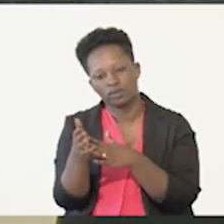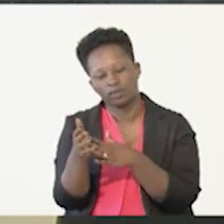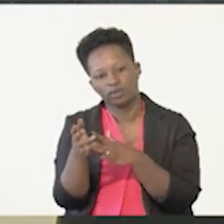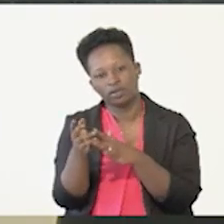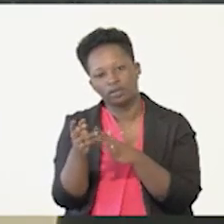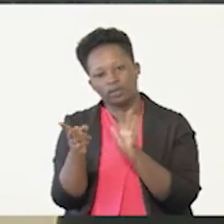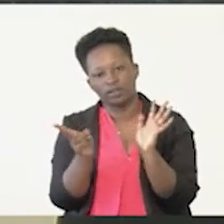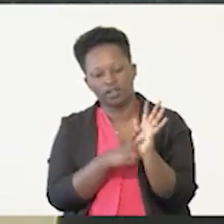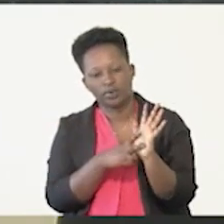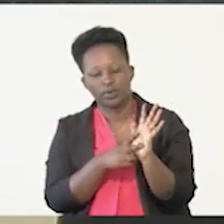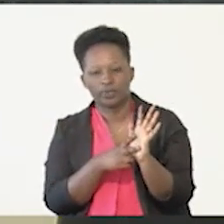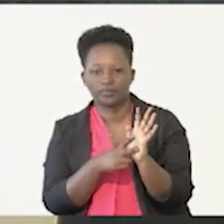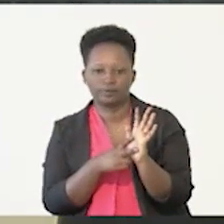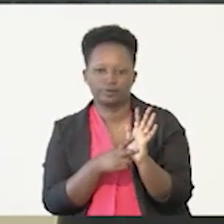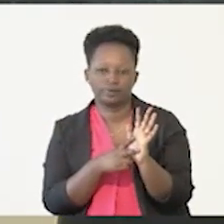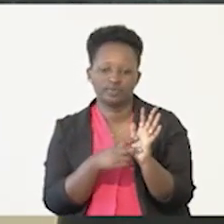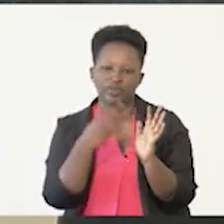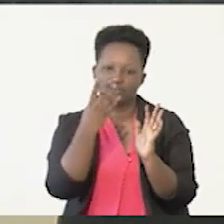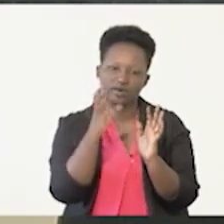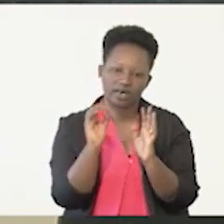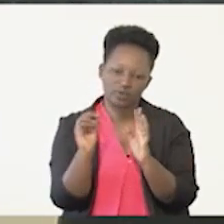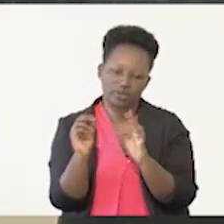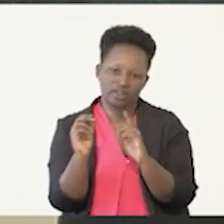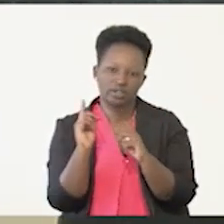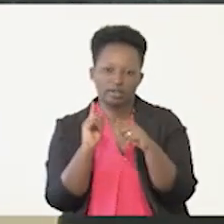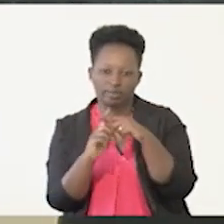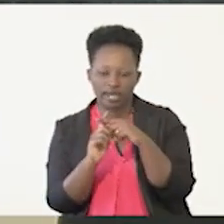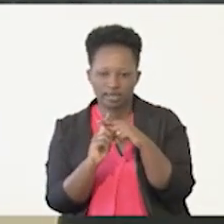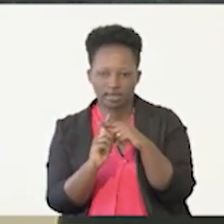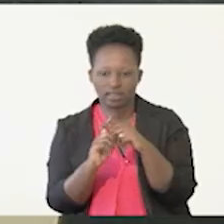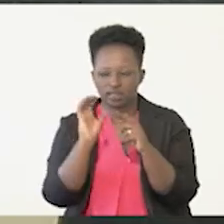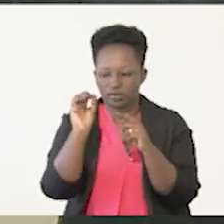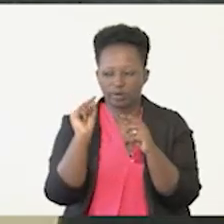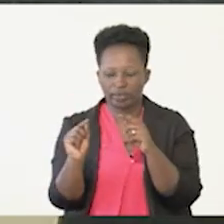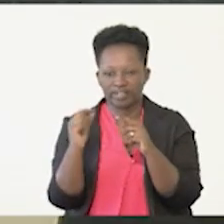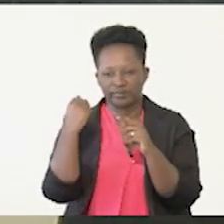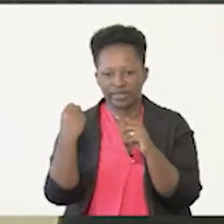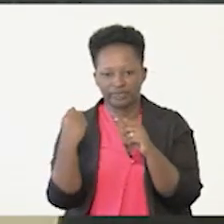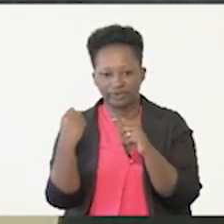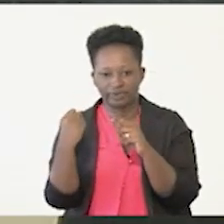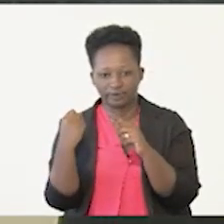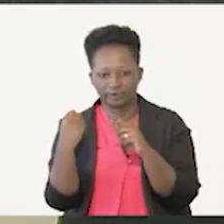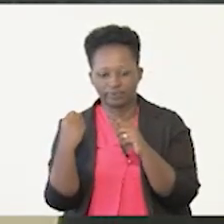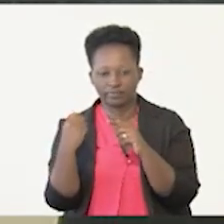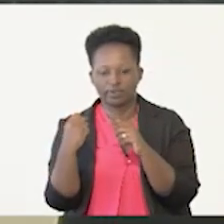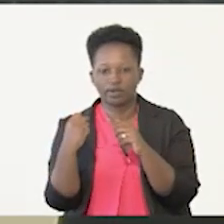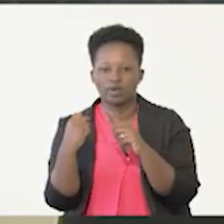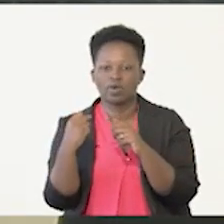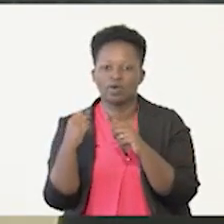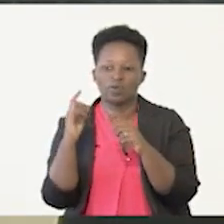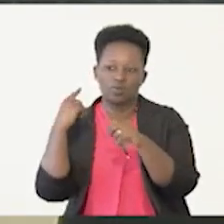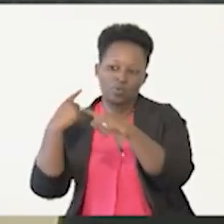consumption expenditure, C, will be the 400 plus 0.5. The value of Y, which is